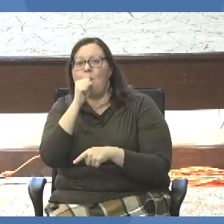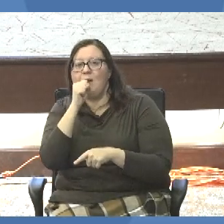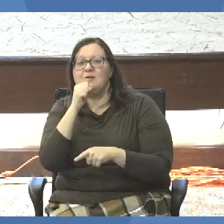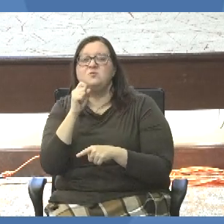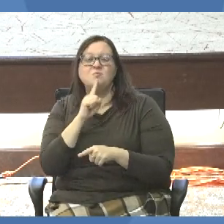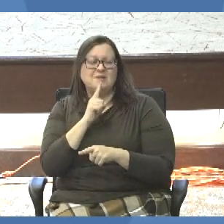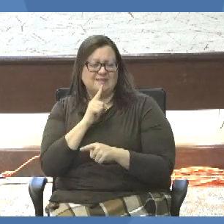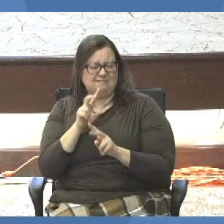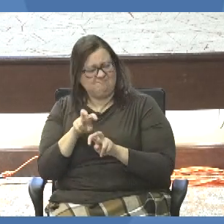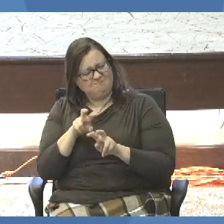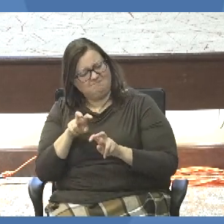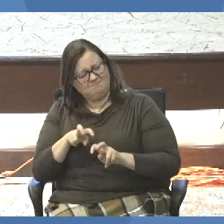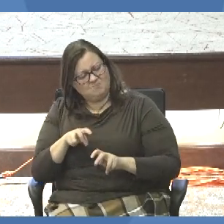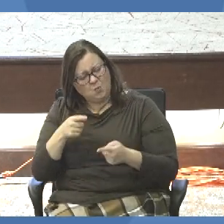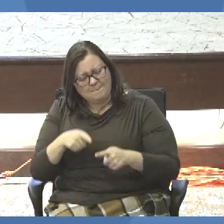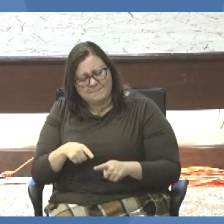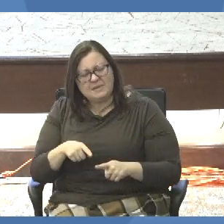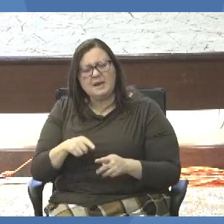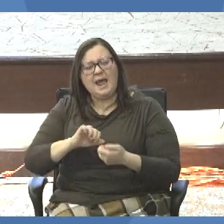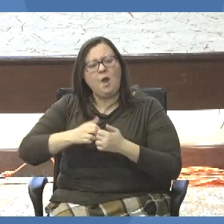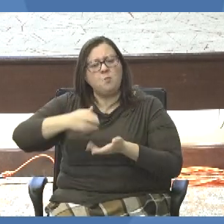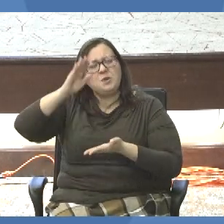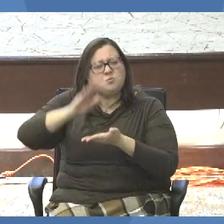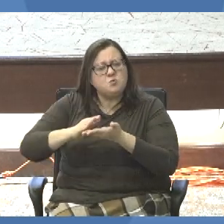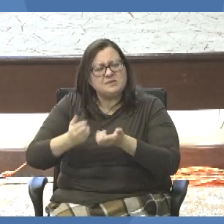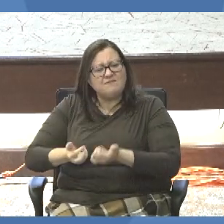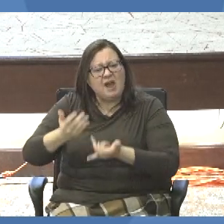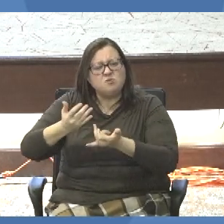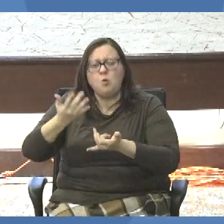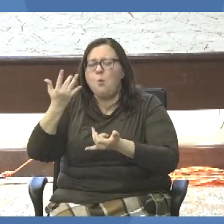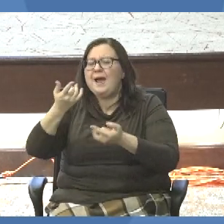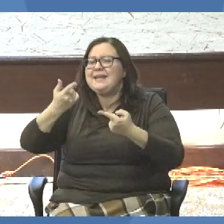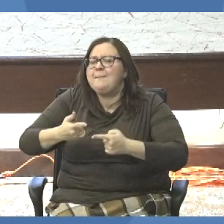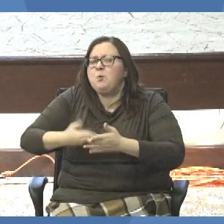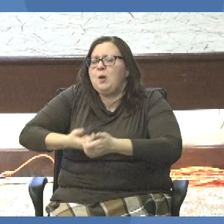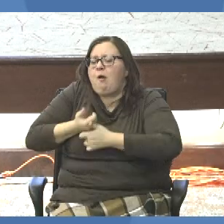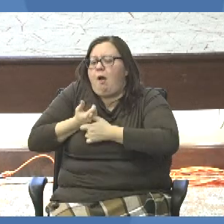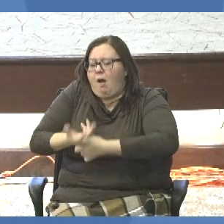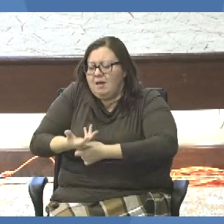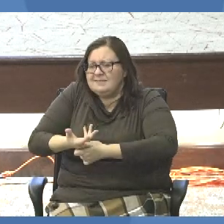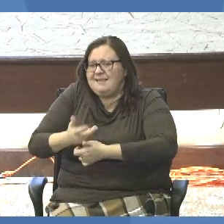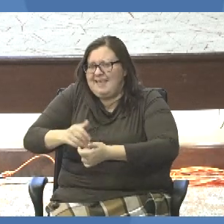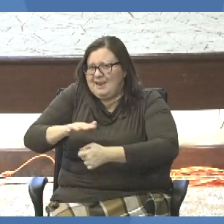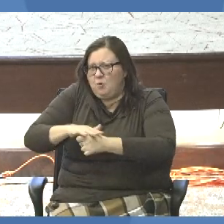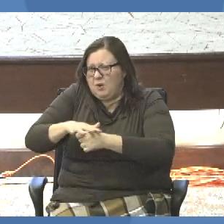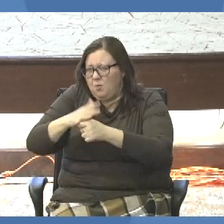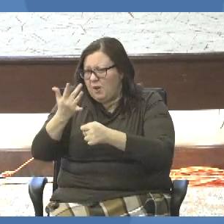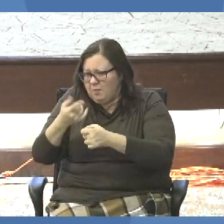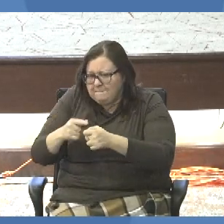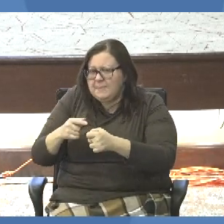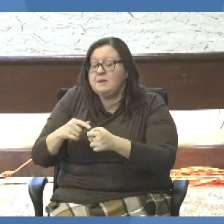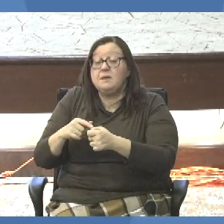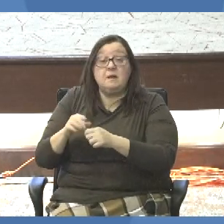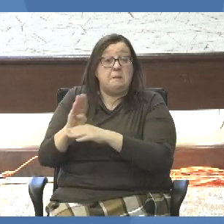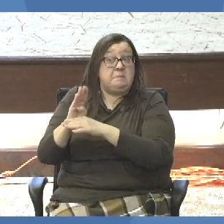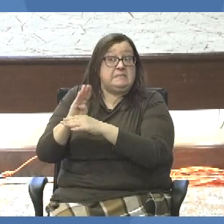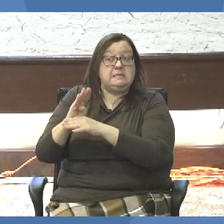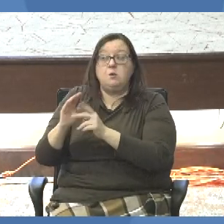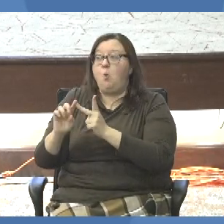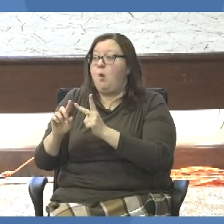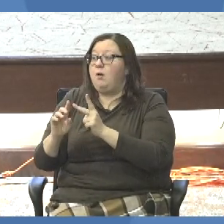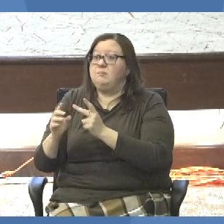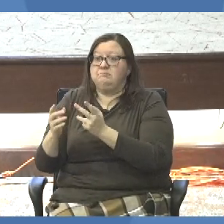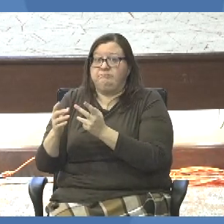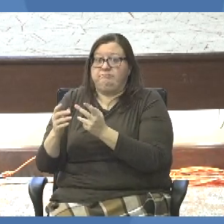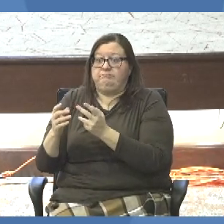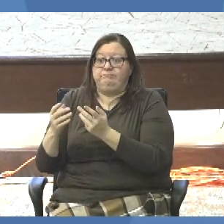to really dig into in our community risk reduction efforts, why are those fires happening in those areas? Is this something where industrial area or commercial area where